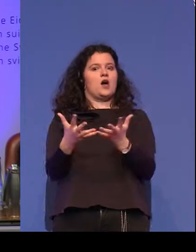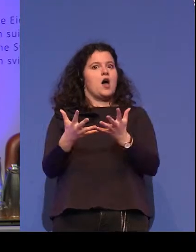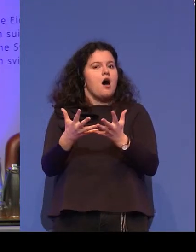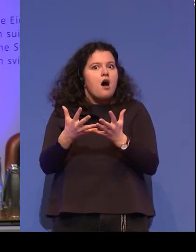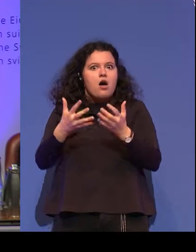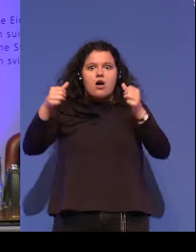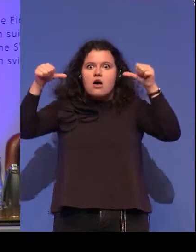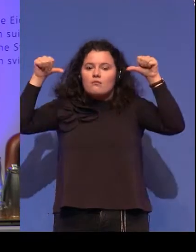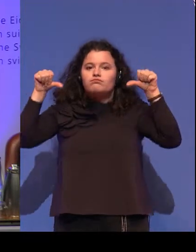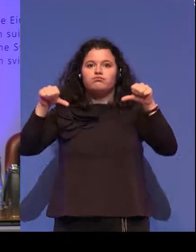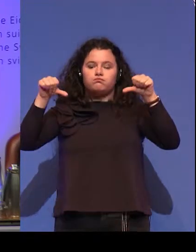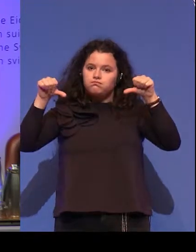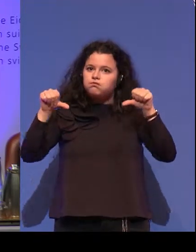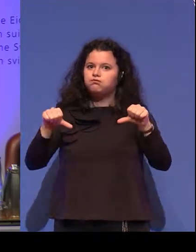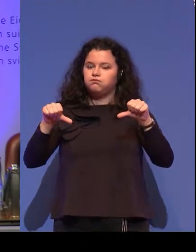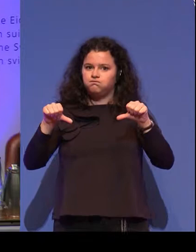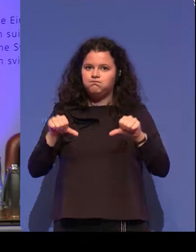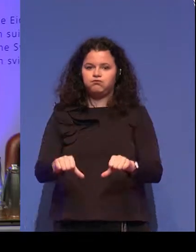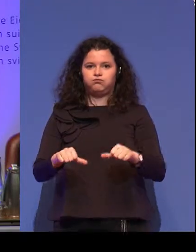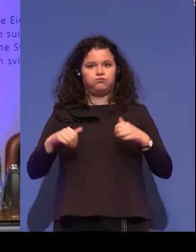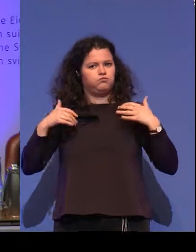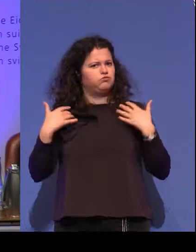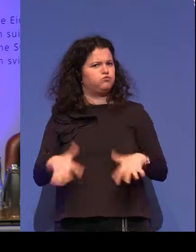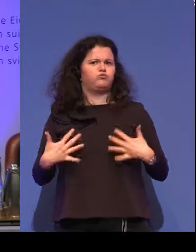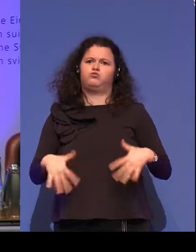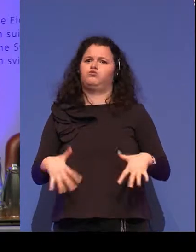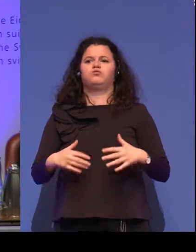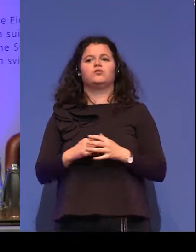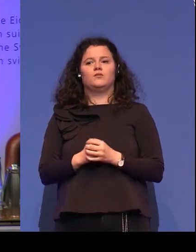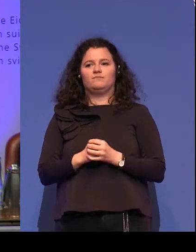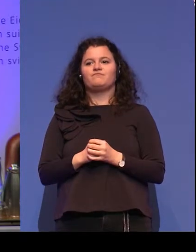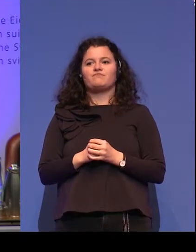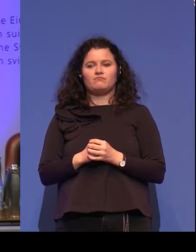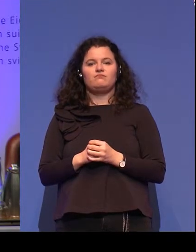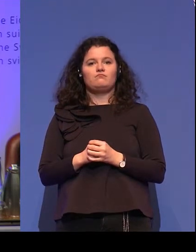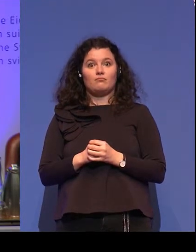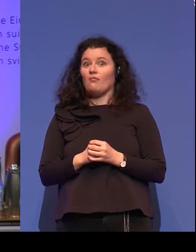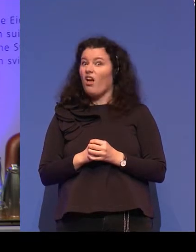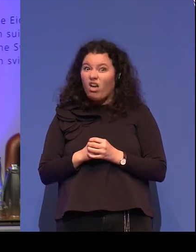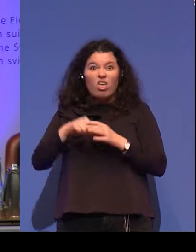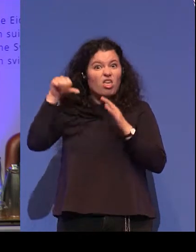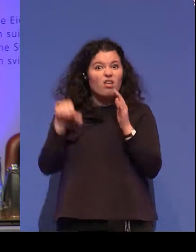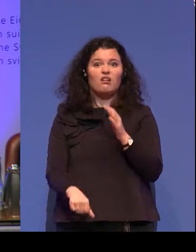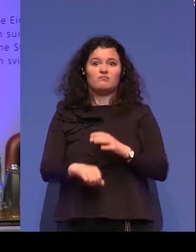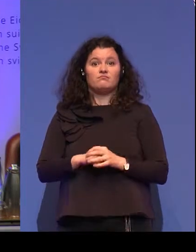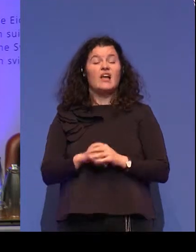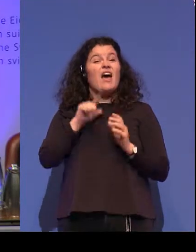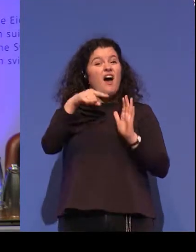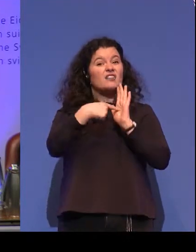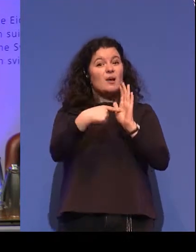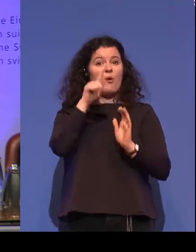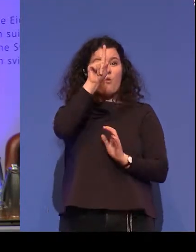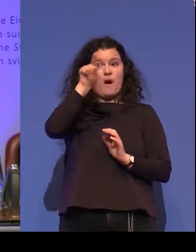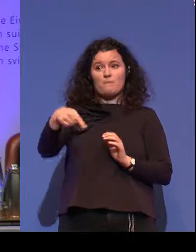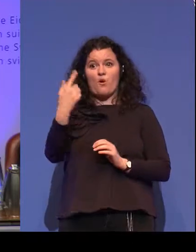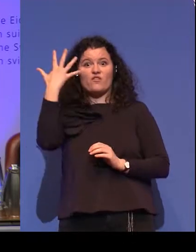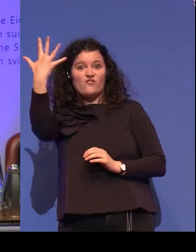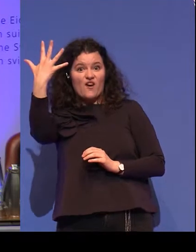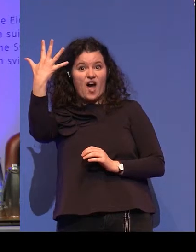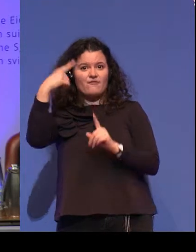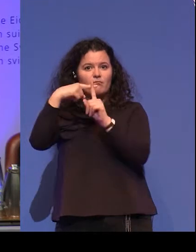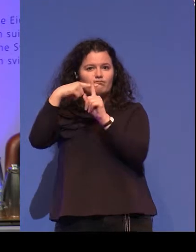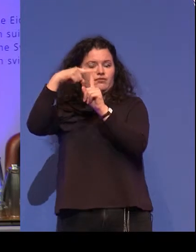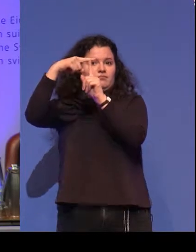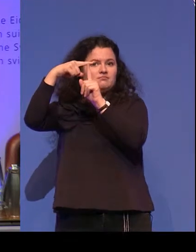worse than we thought now, and worse even at 1.5 degrees, and as you just heard, that we're likely to